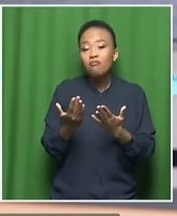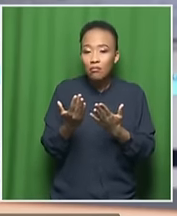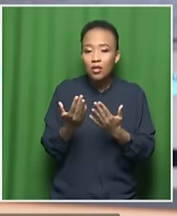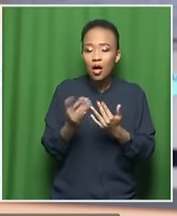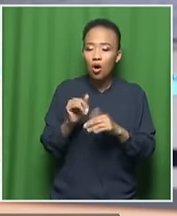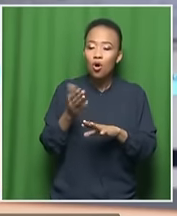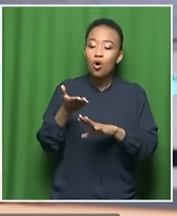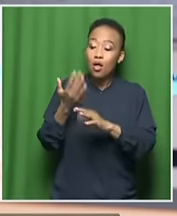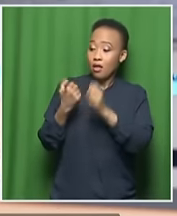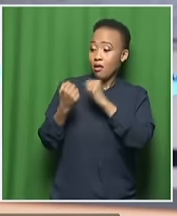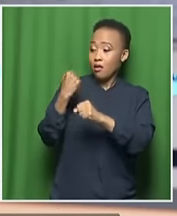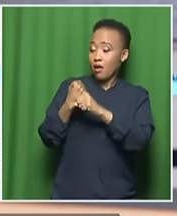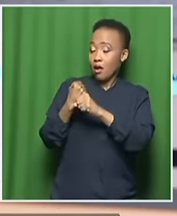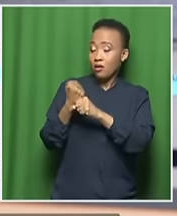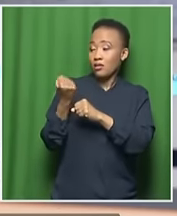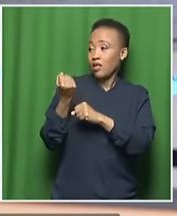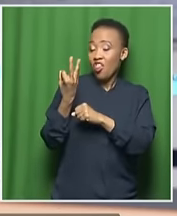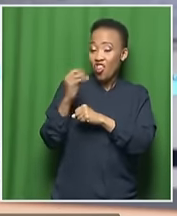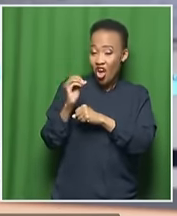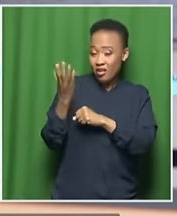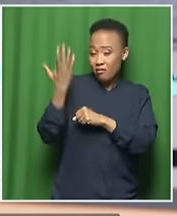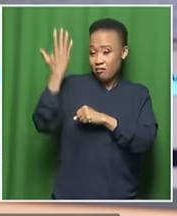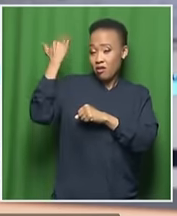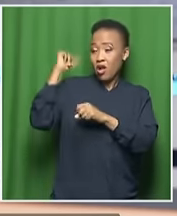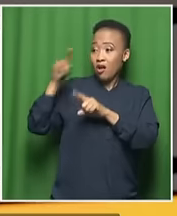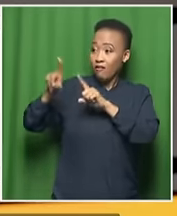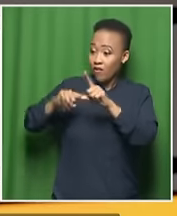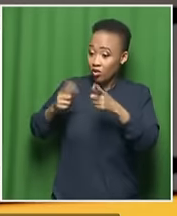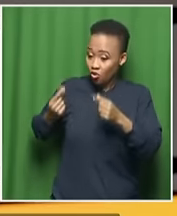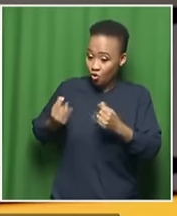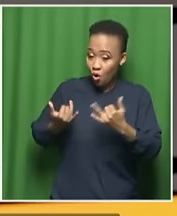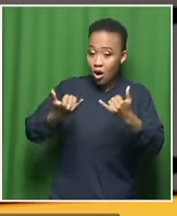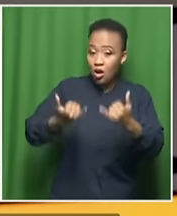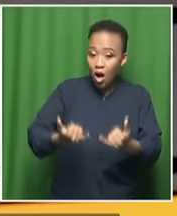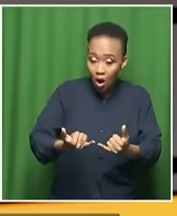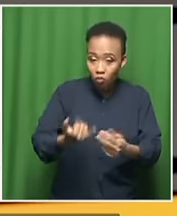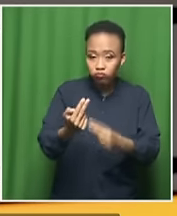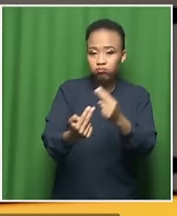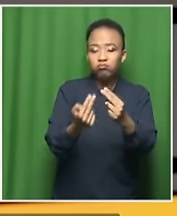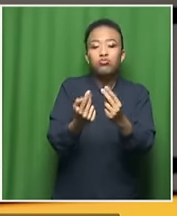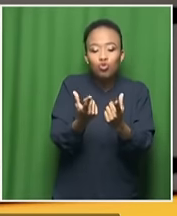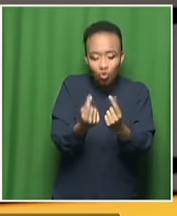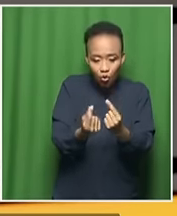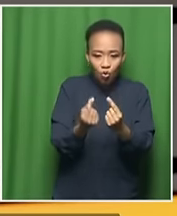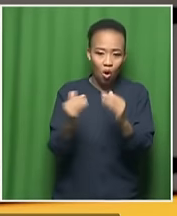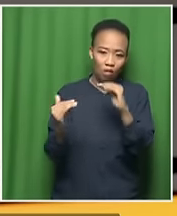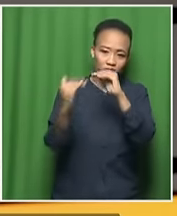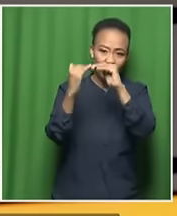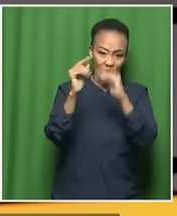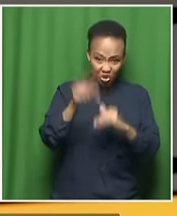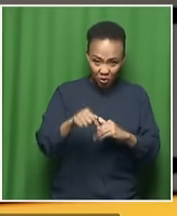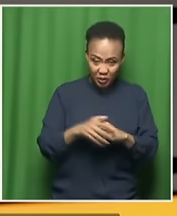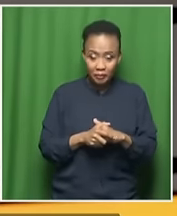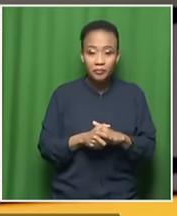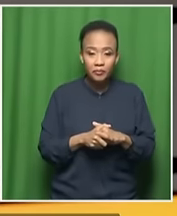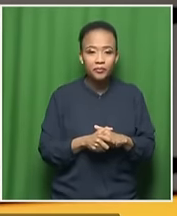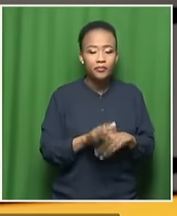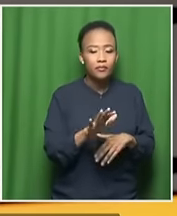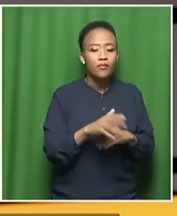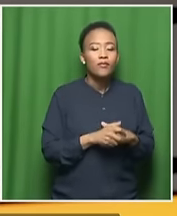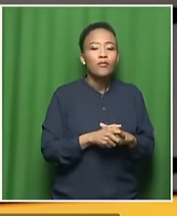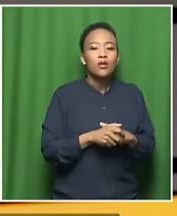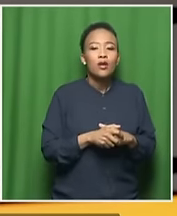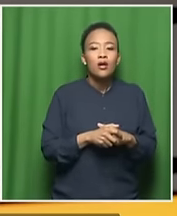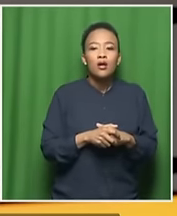failed to do in the last 30 years in that regard? I think the redress, even in the workforce as